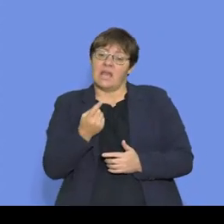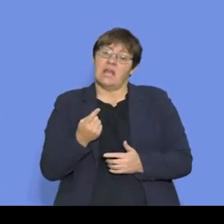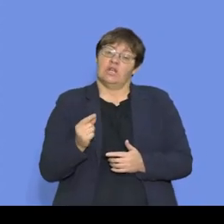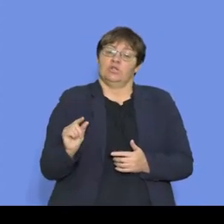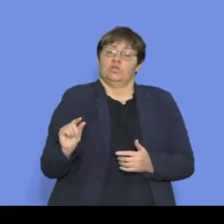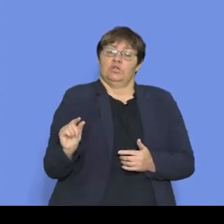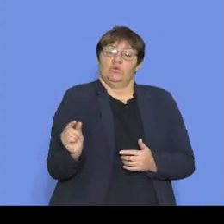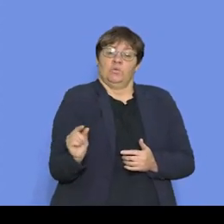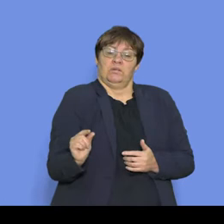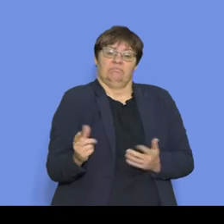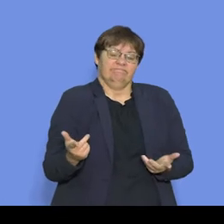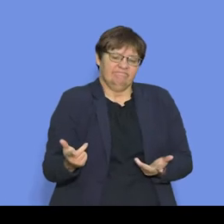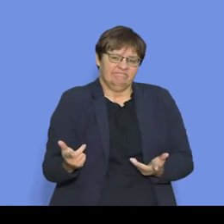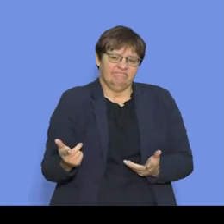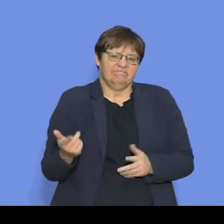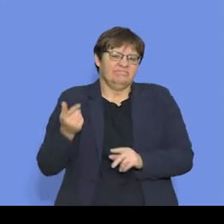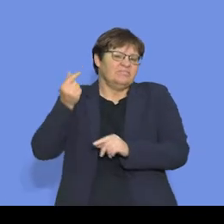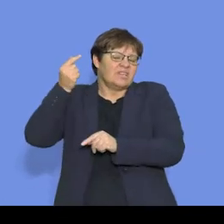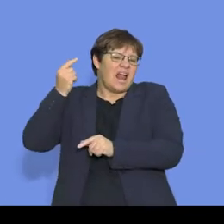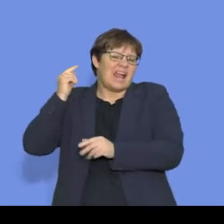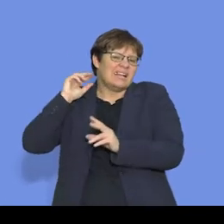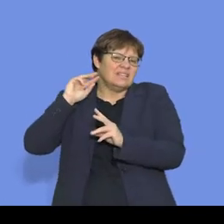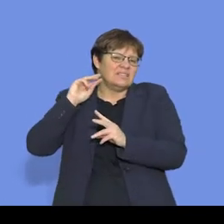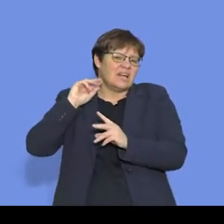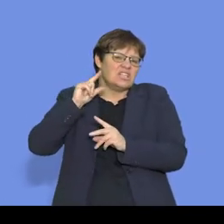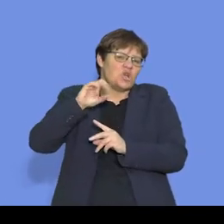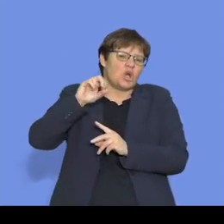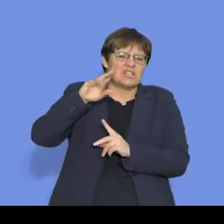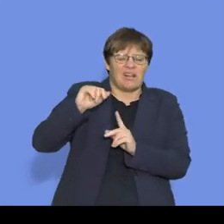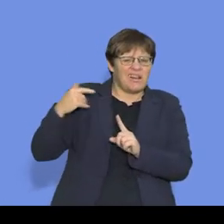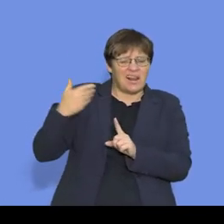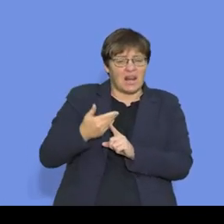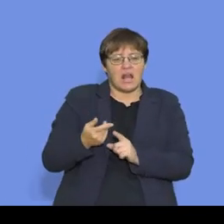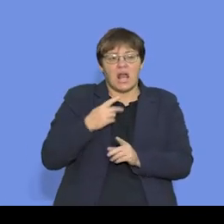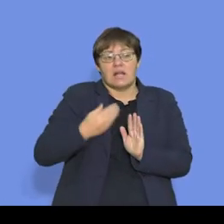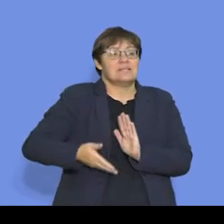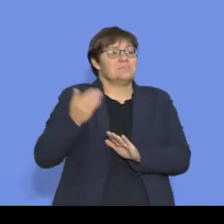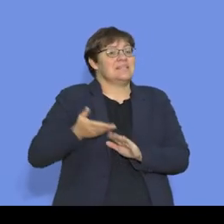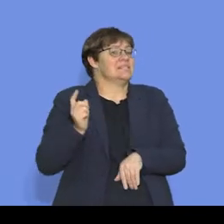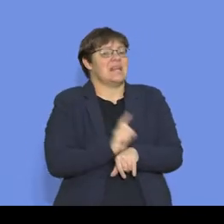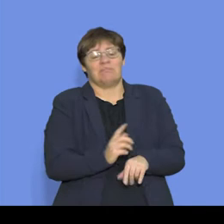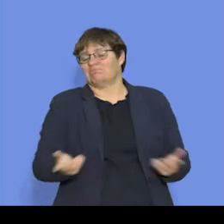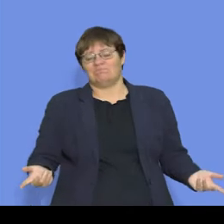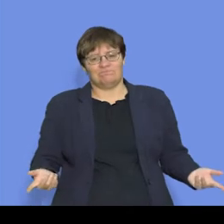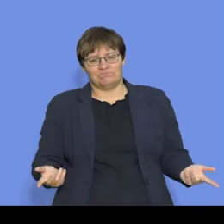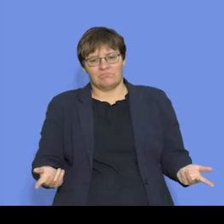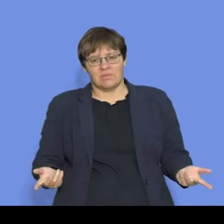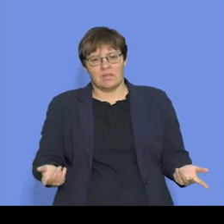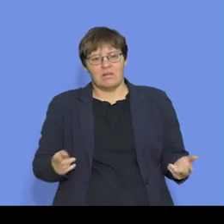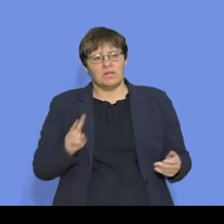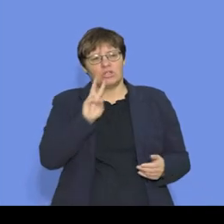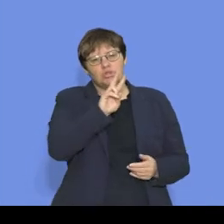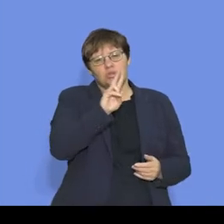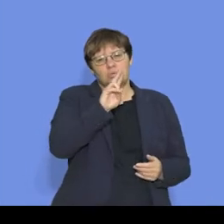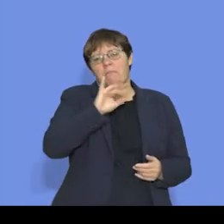soon, okay, this is geological time we're talking about. So speed in geological time means it